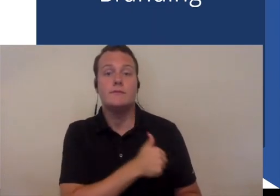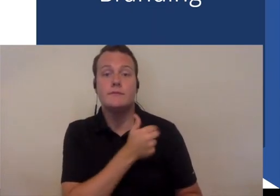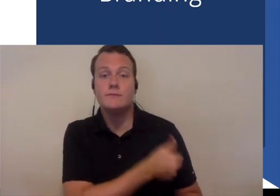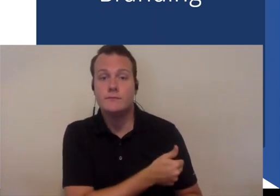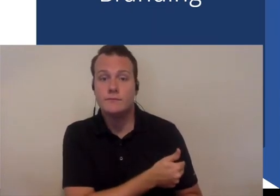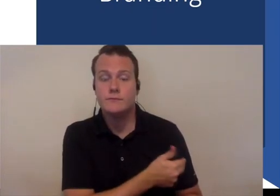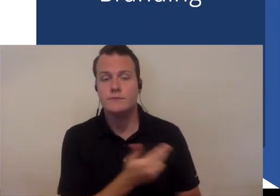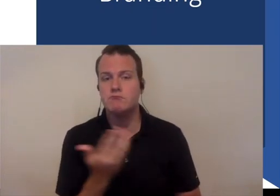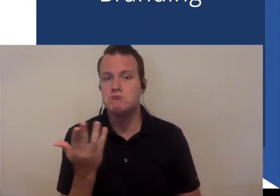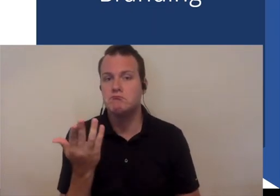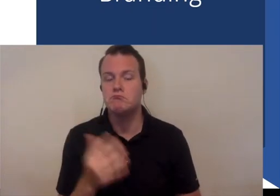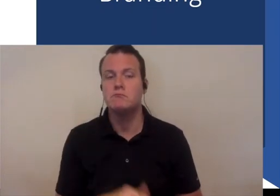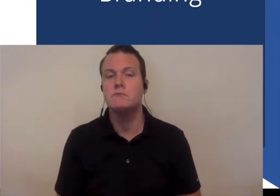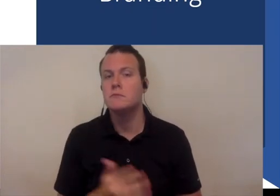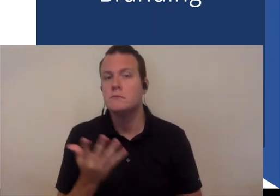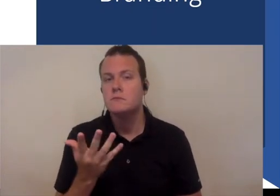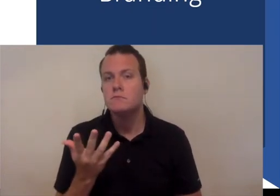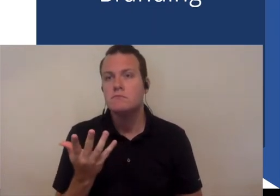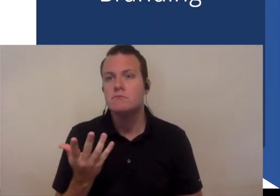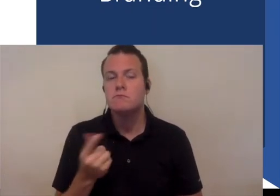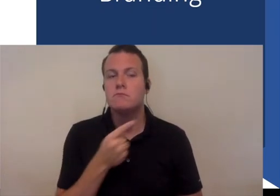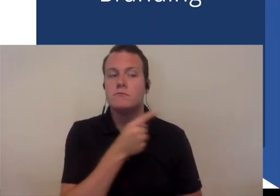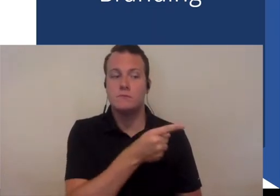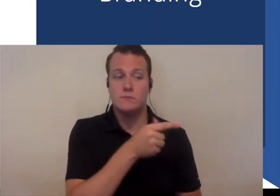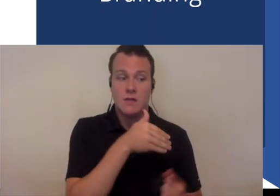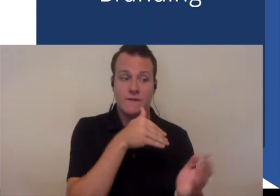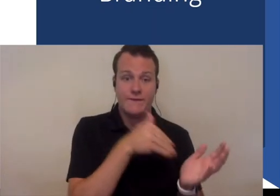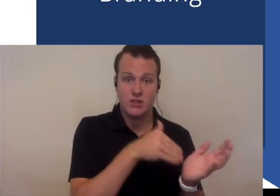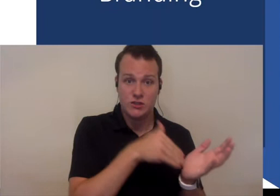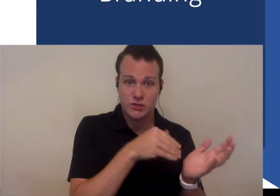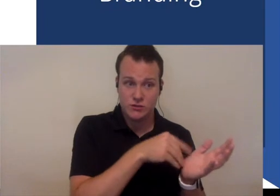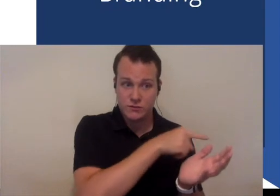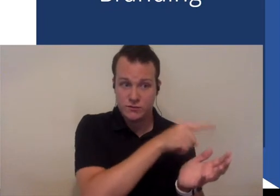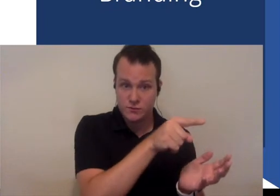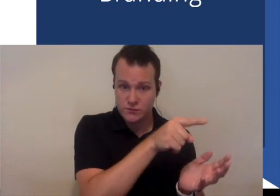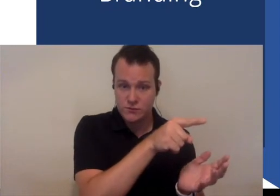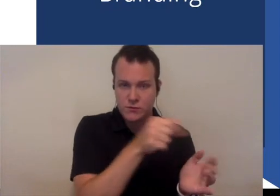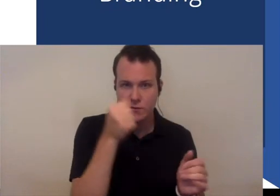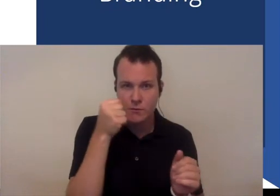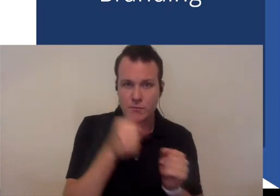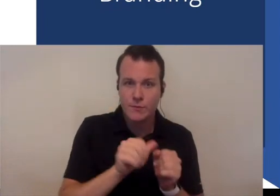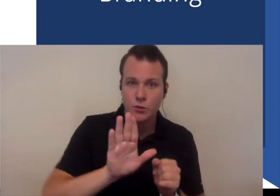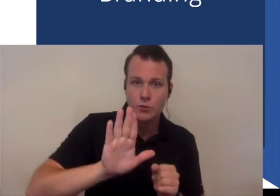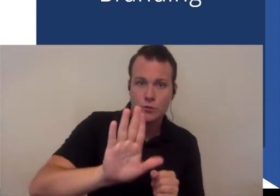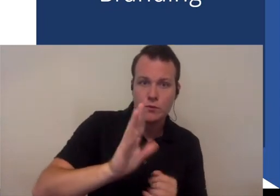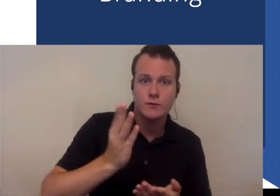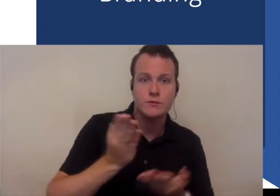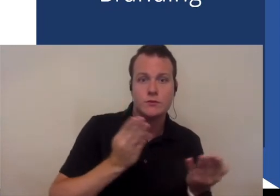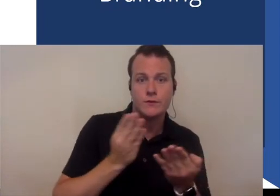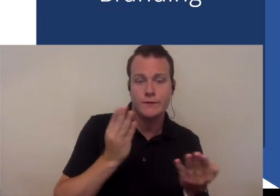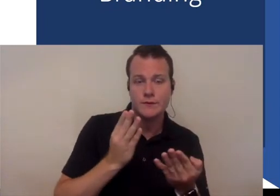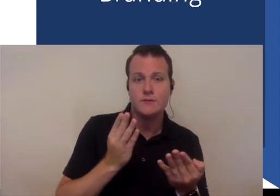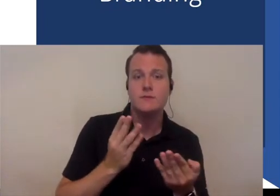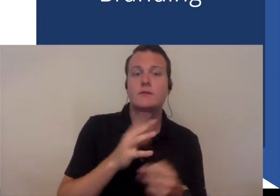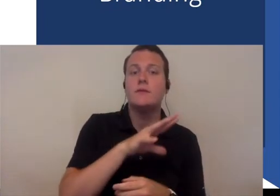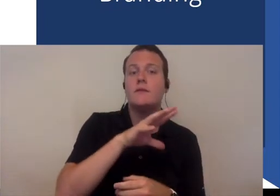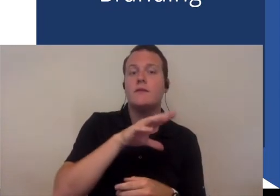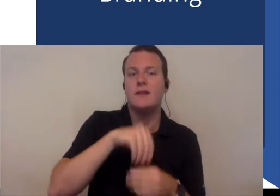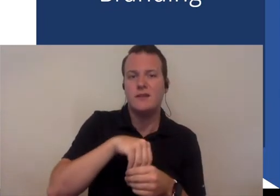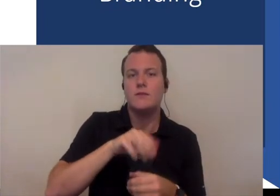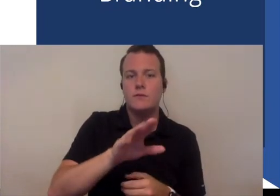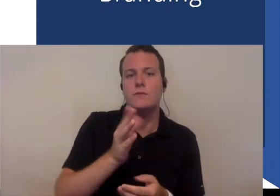what is it that's going to make those physicians remember your services in your part of the